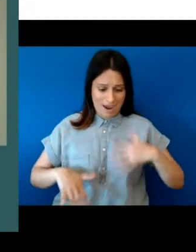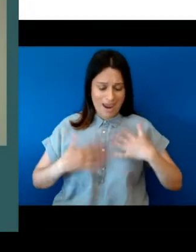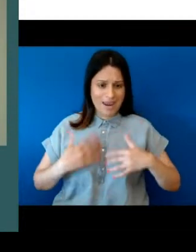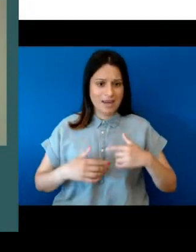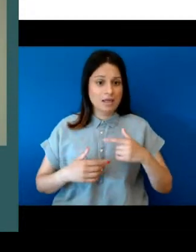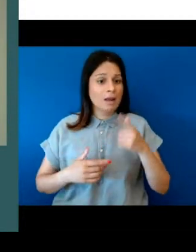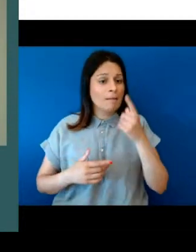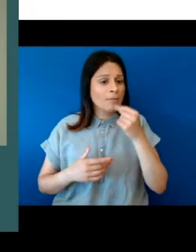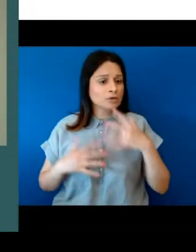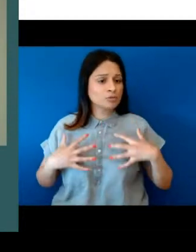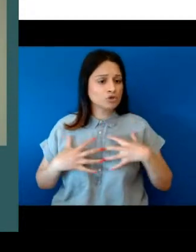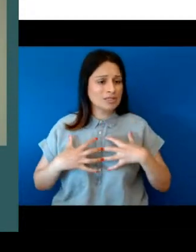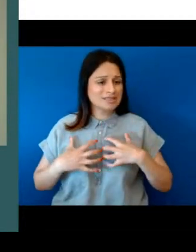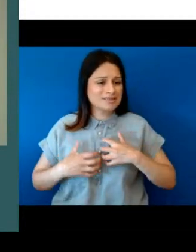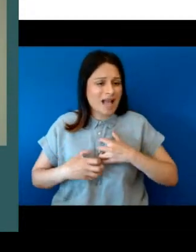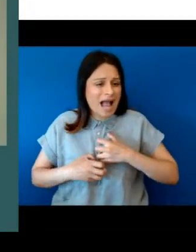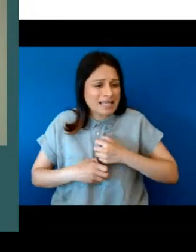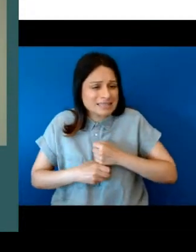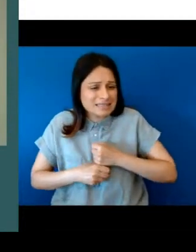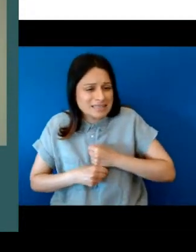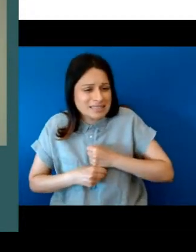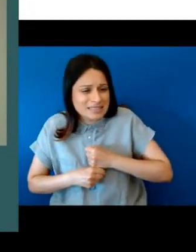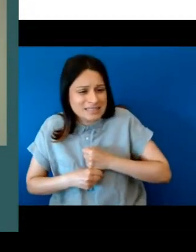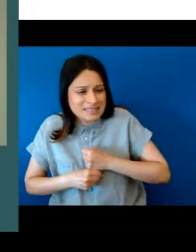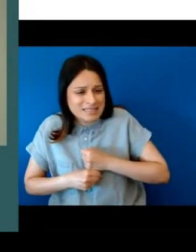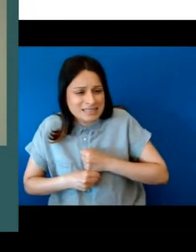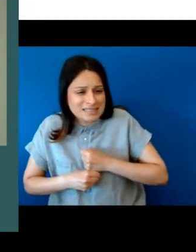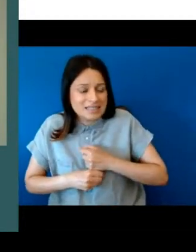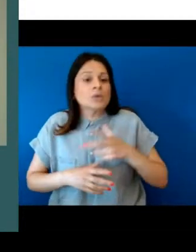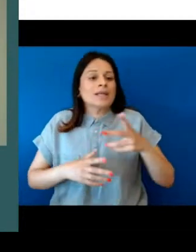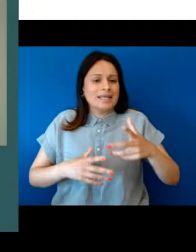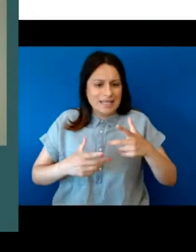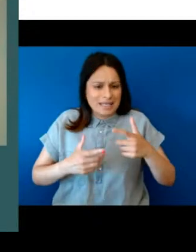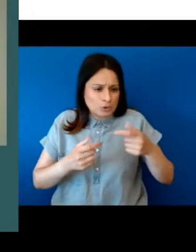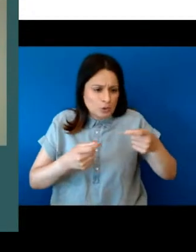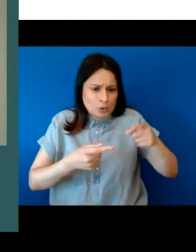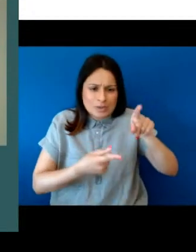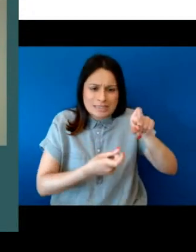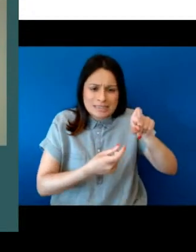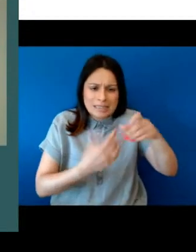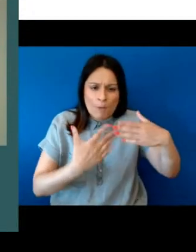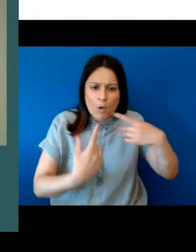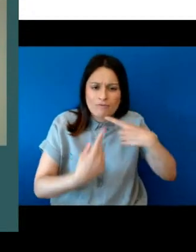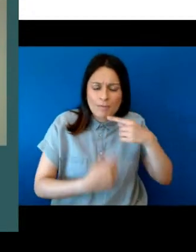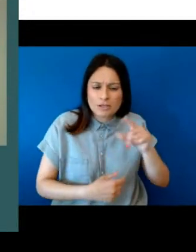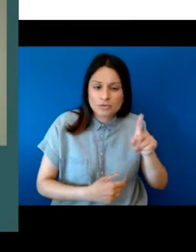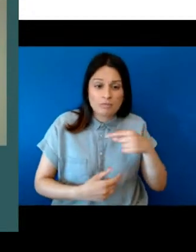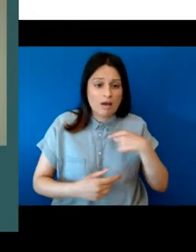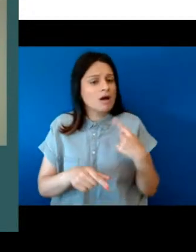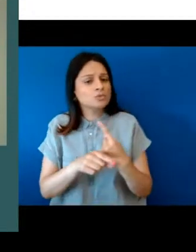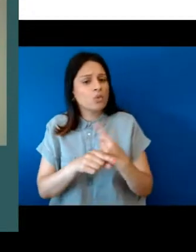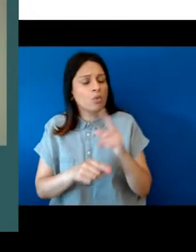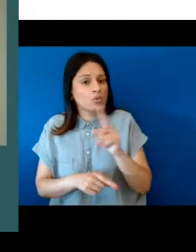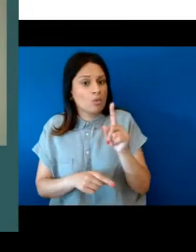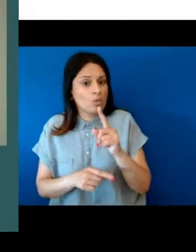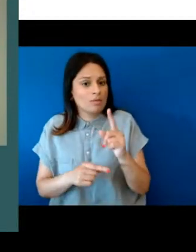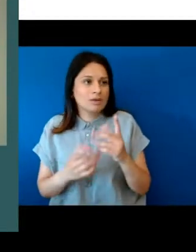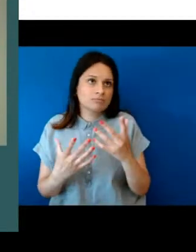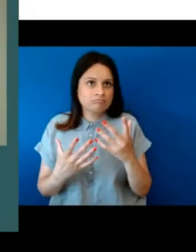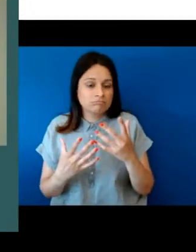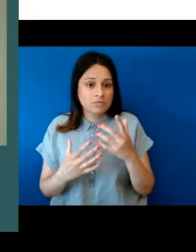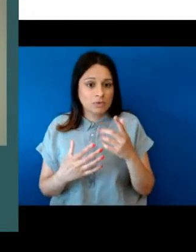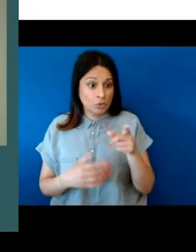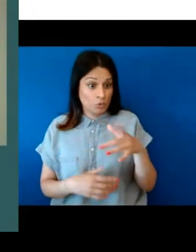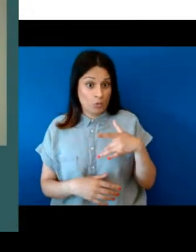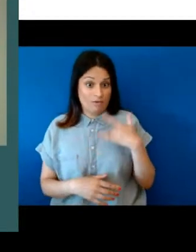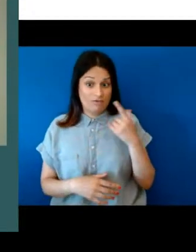And again, it's maybe just a matter of teasing that out a wee bit more. I often talk about, do you feel like someone is lying on your